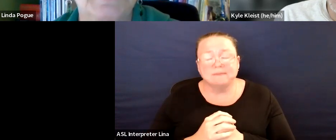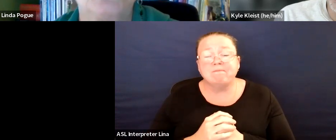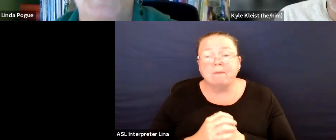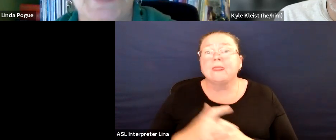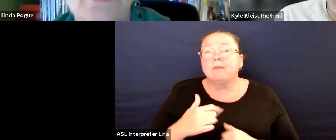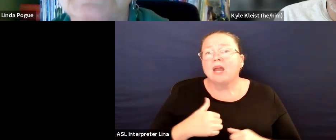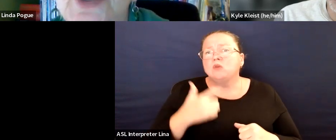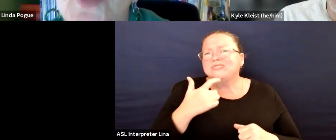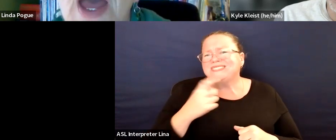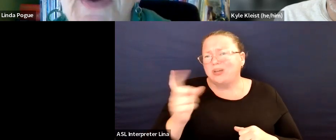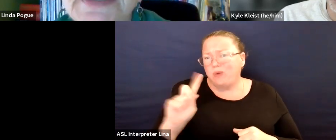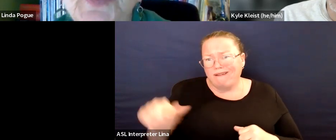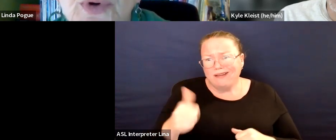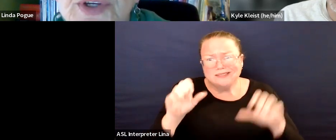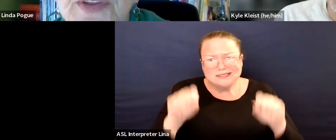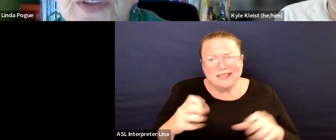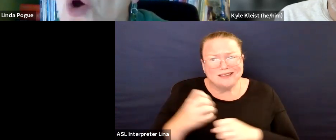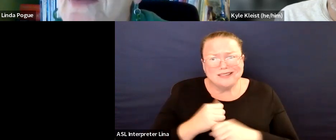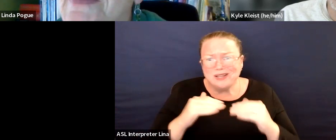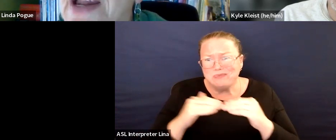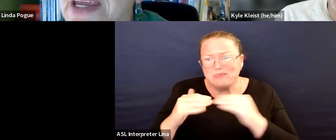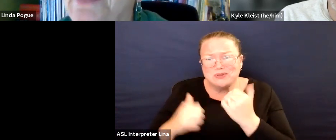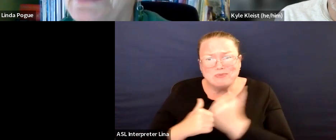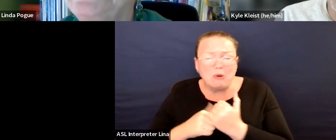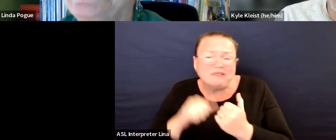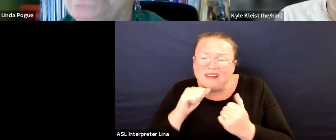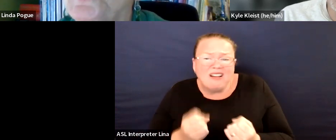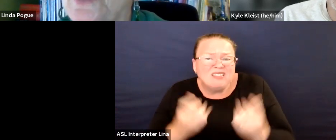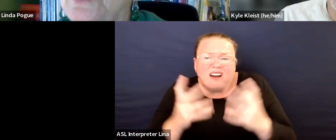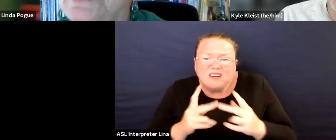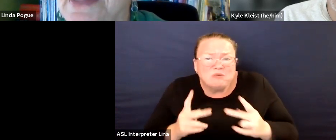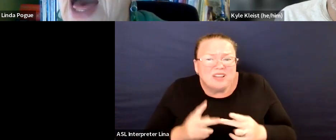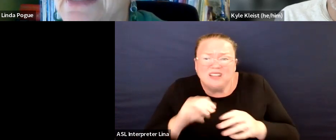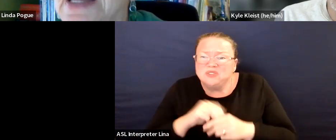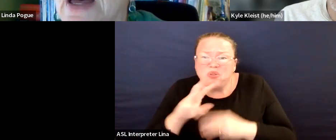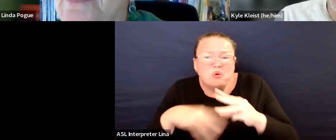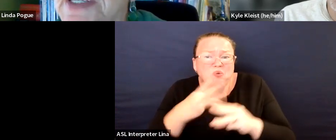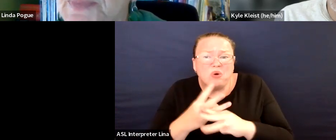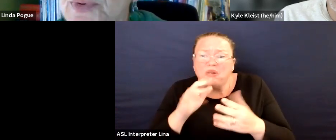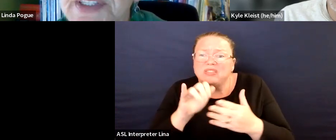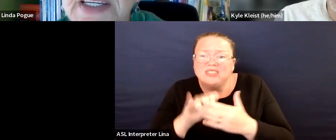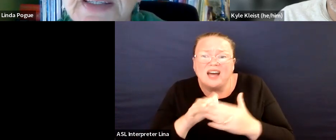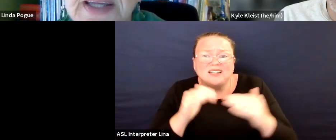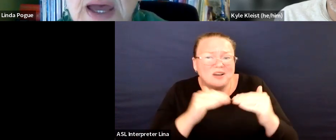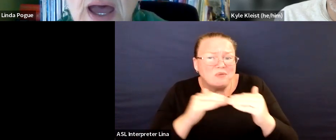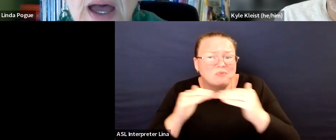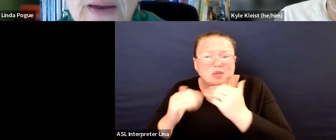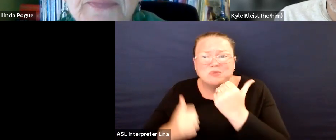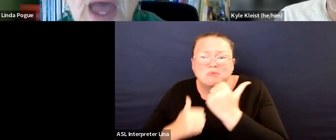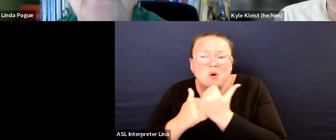would say, where else can you get peer support? There's not very many places in the world that peer support